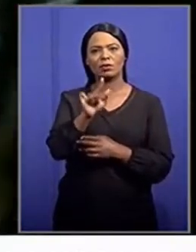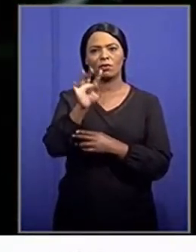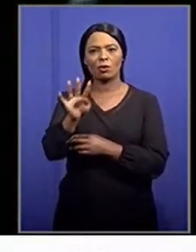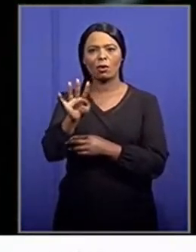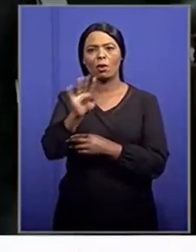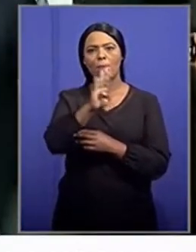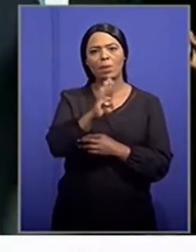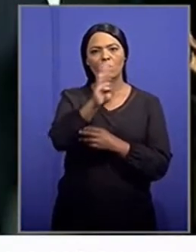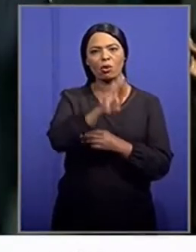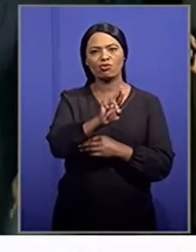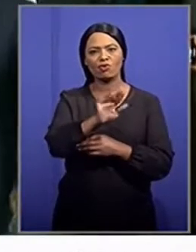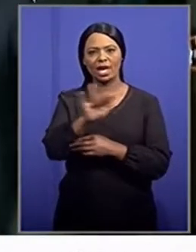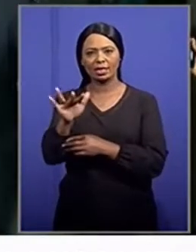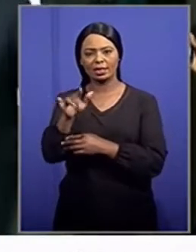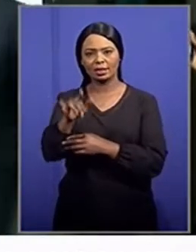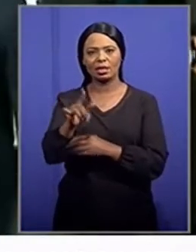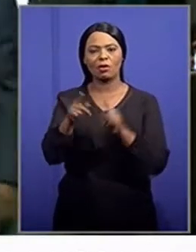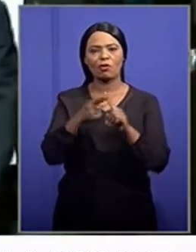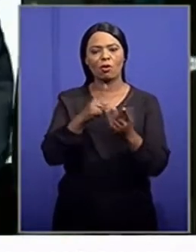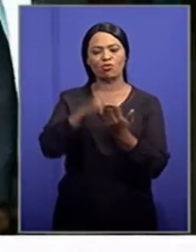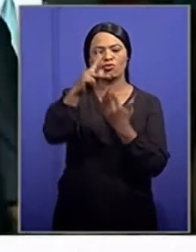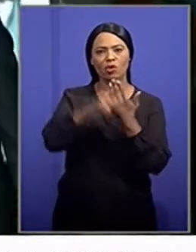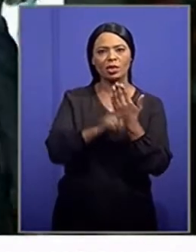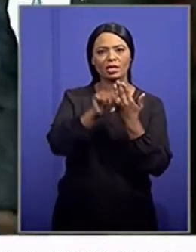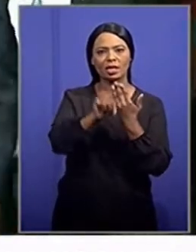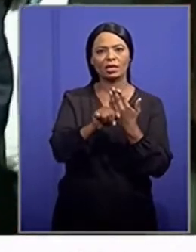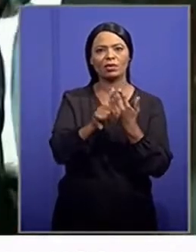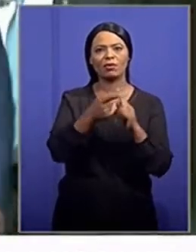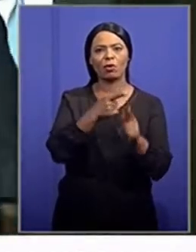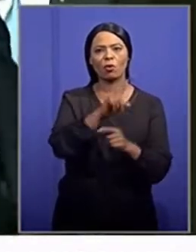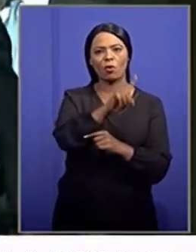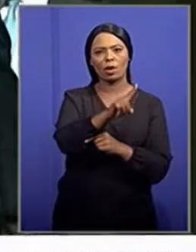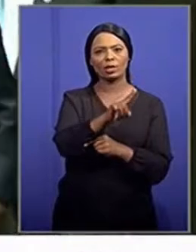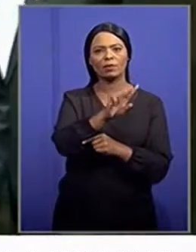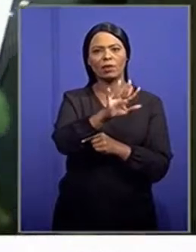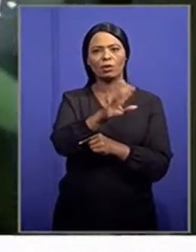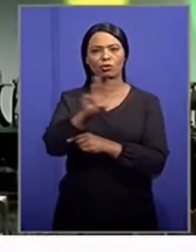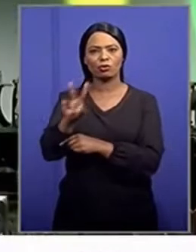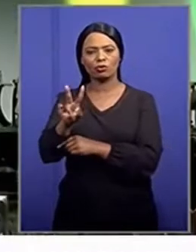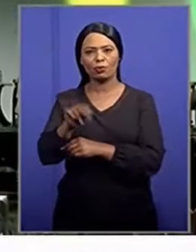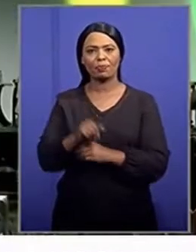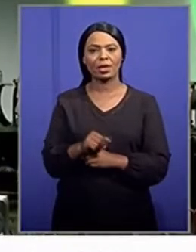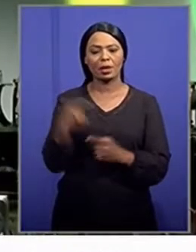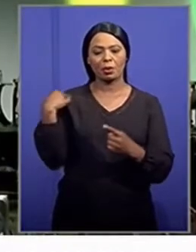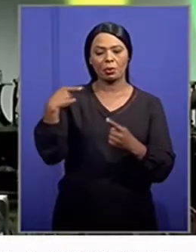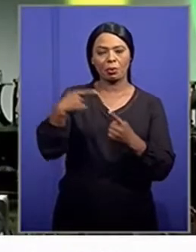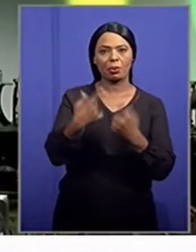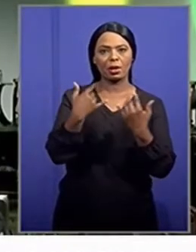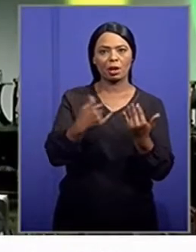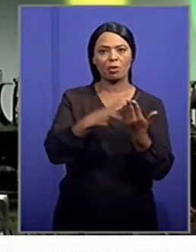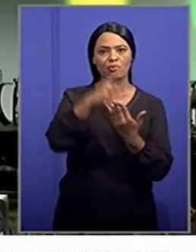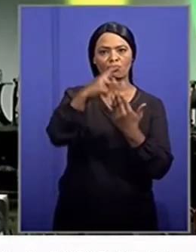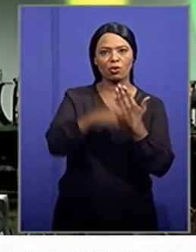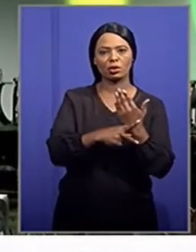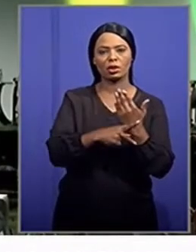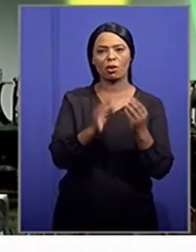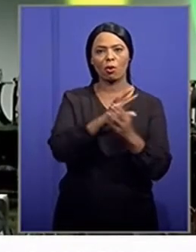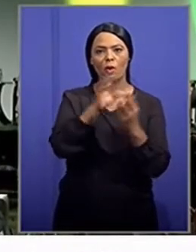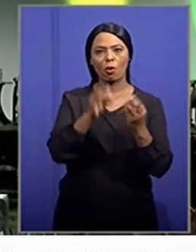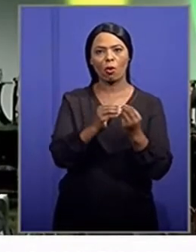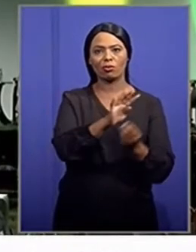rands tse tswang diprojekeng tsa matsete tse 152. Ho fihla ha jwale diprojeke tse